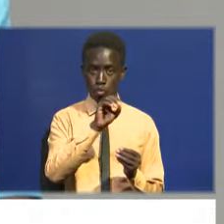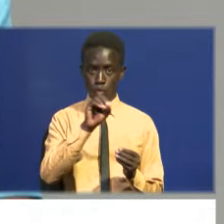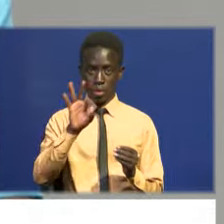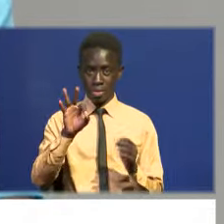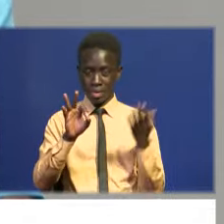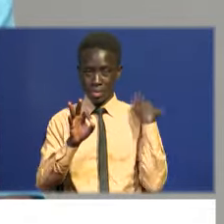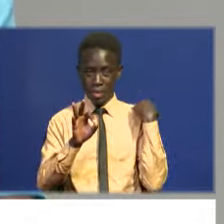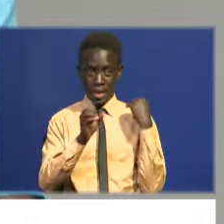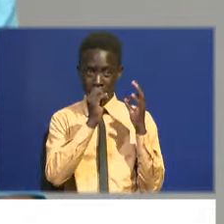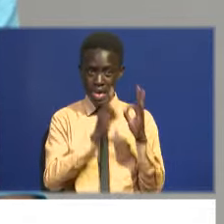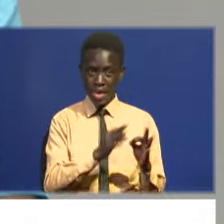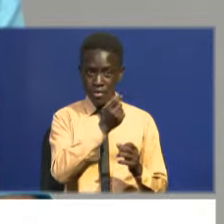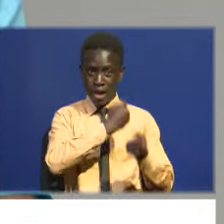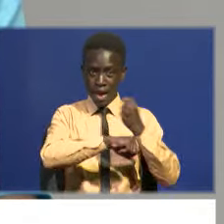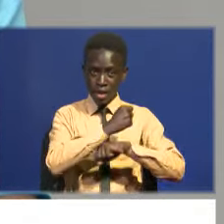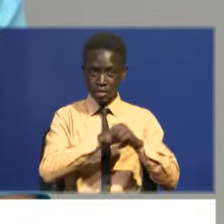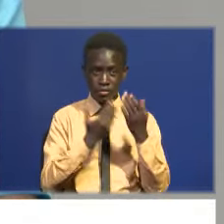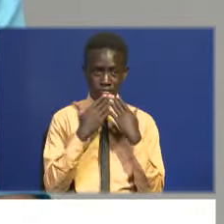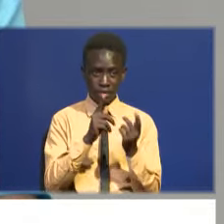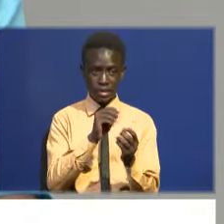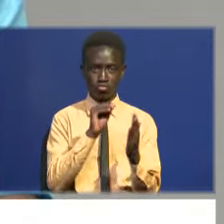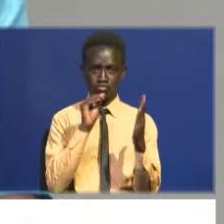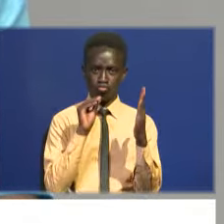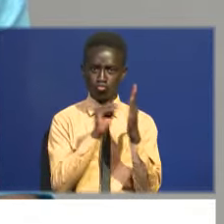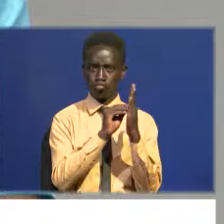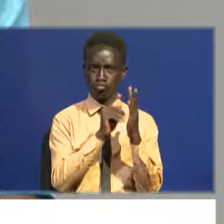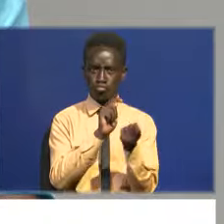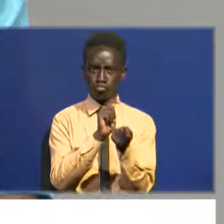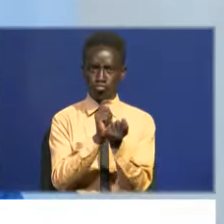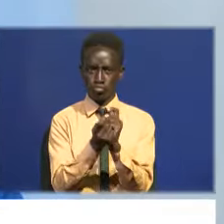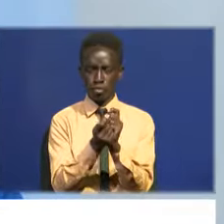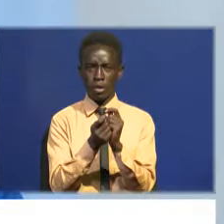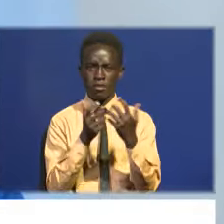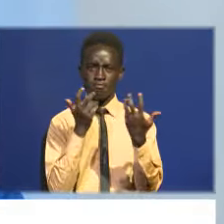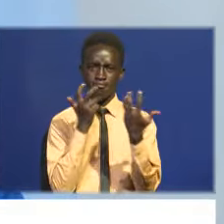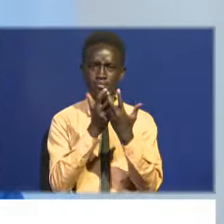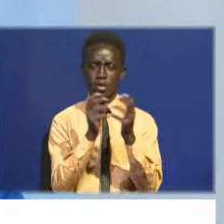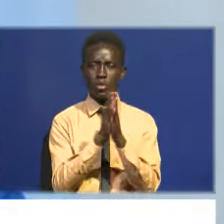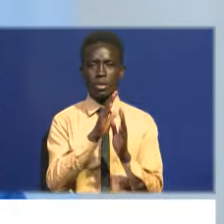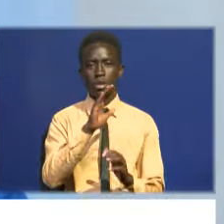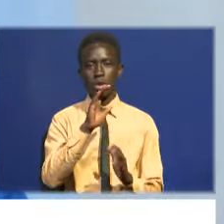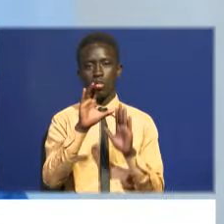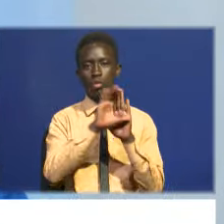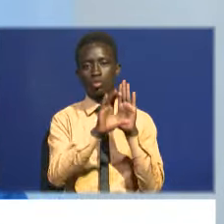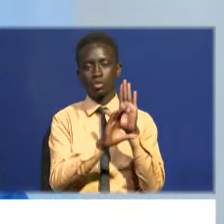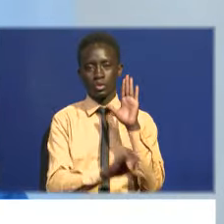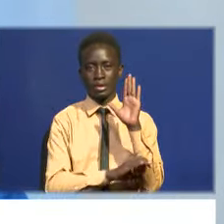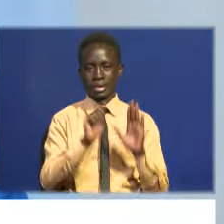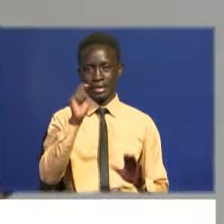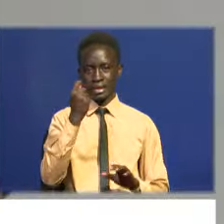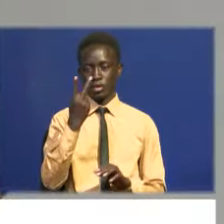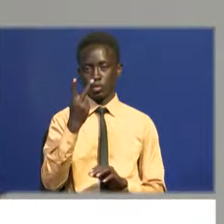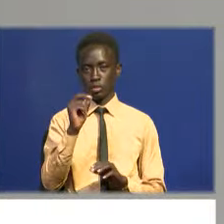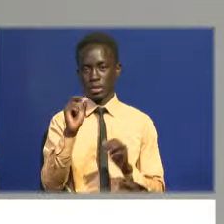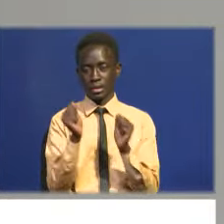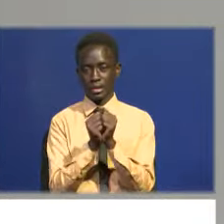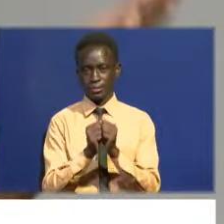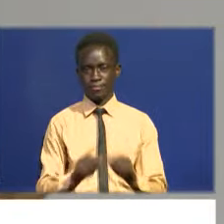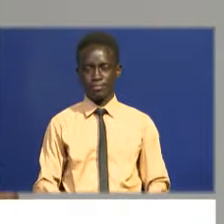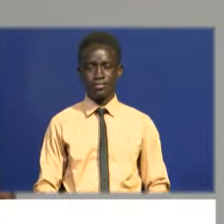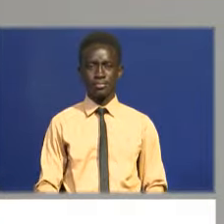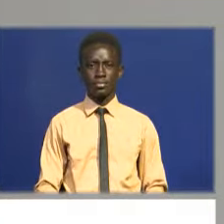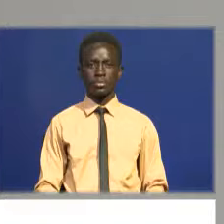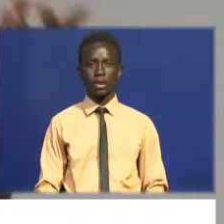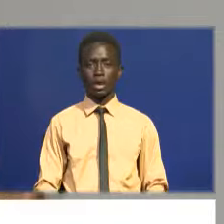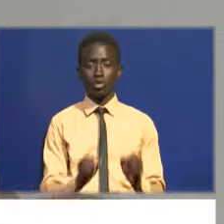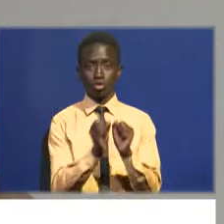2003 was amended to conform with the Constitution of Kenya 2010. The 12th Parliament worked with